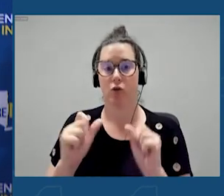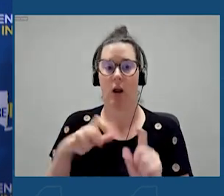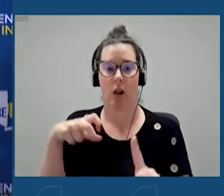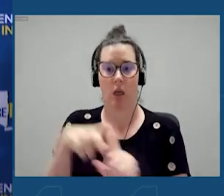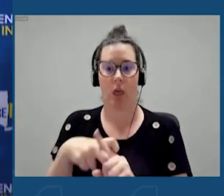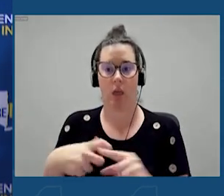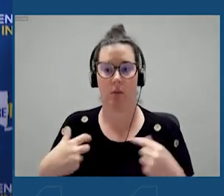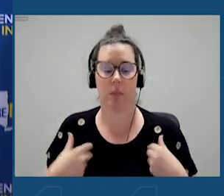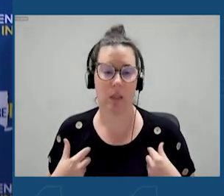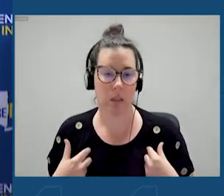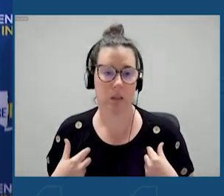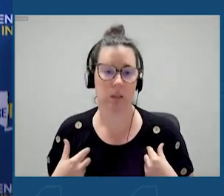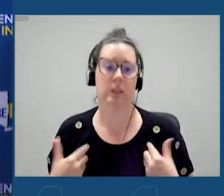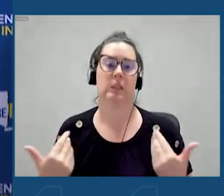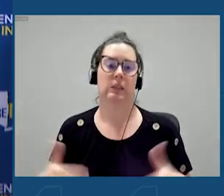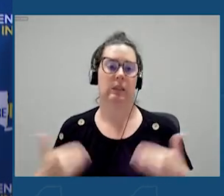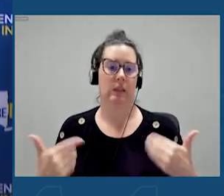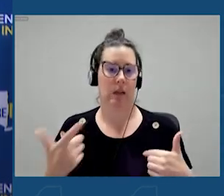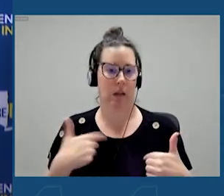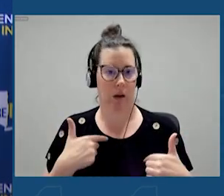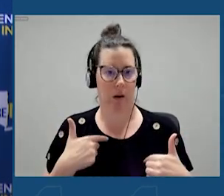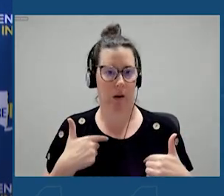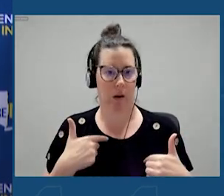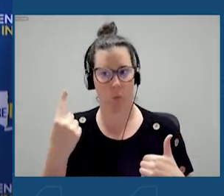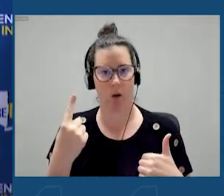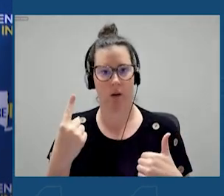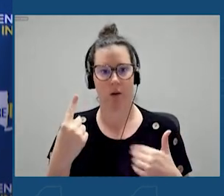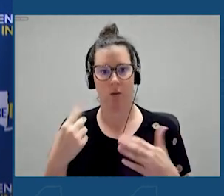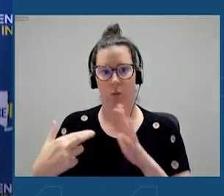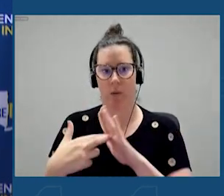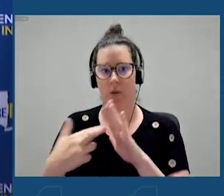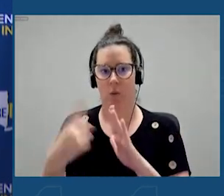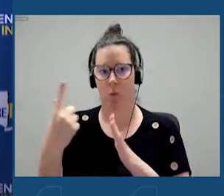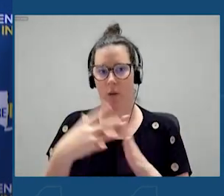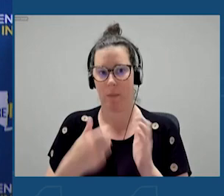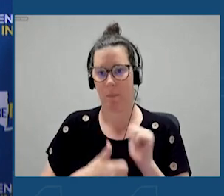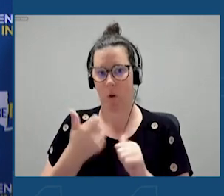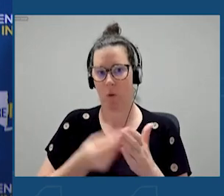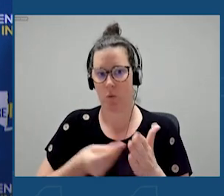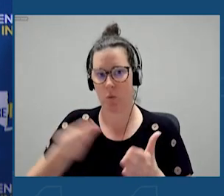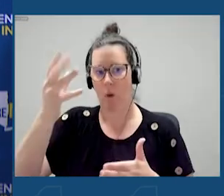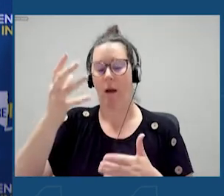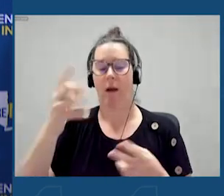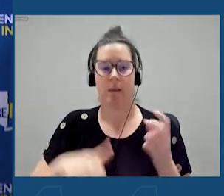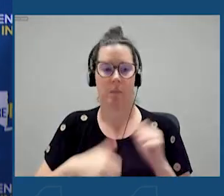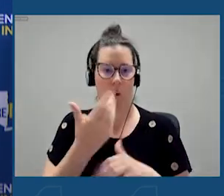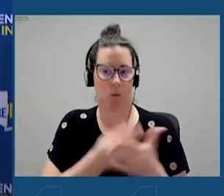represent probably one of the whitest and wealthiest districts in the city of New York, and nobody was busting